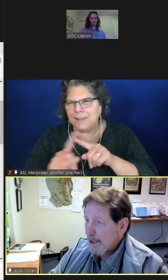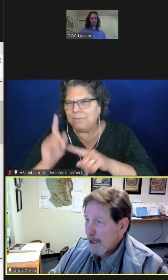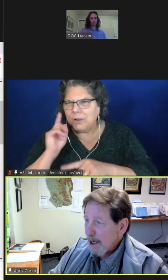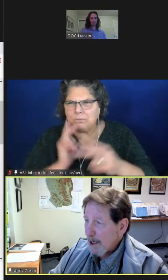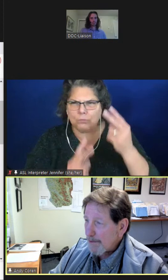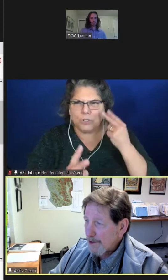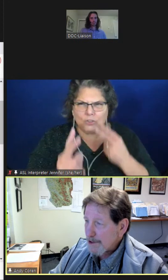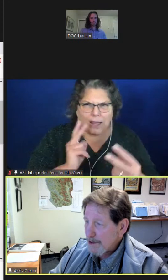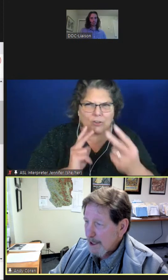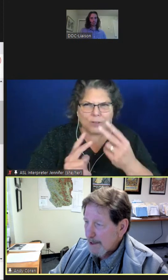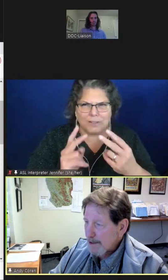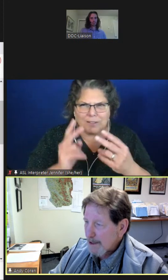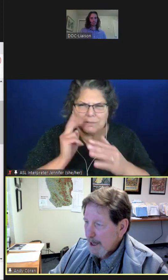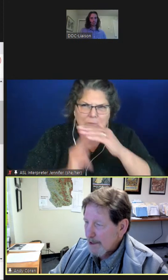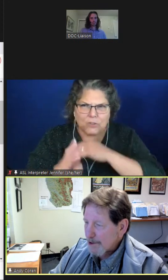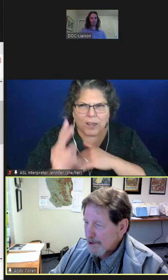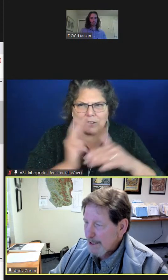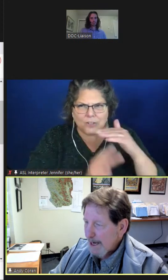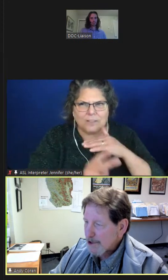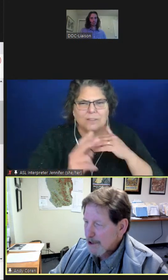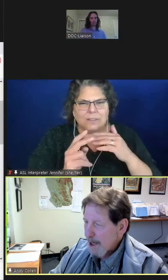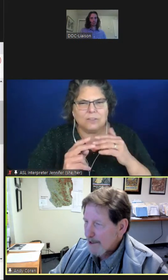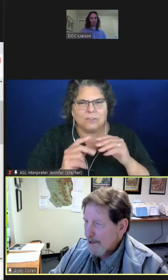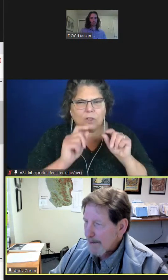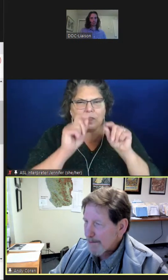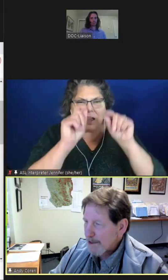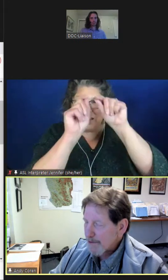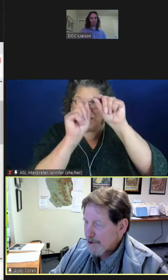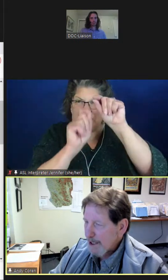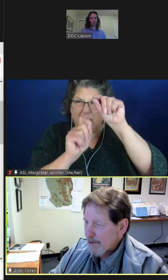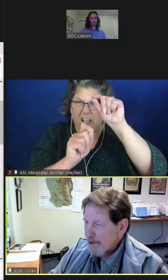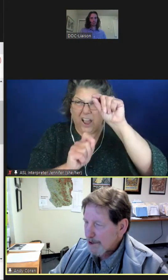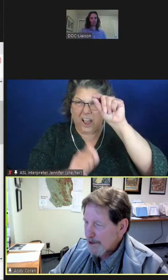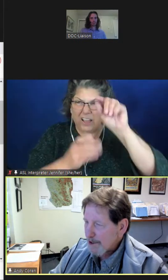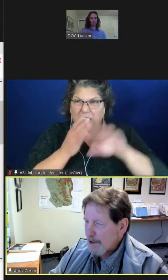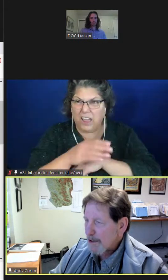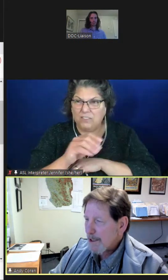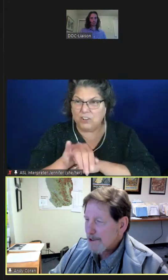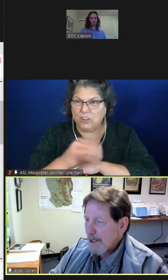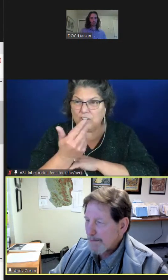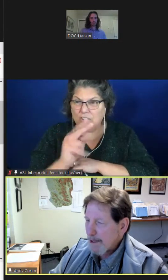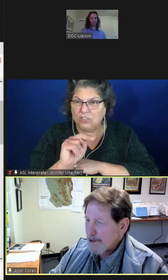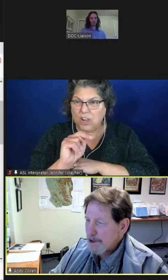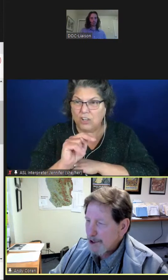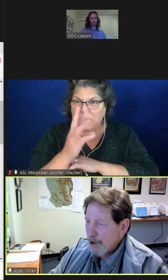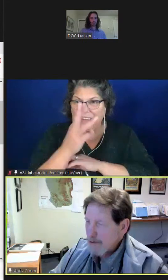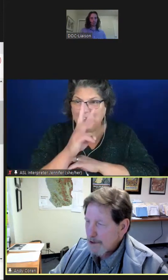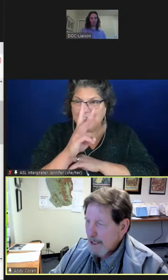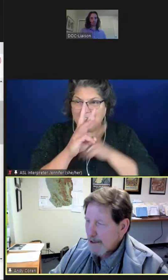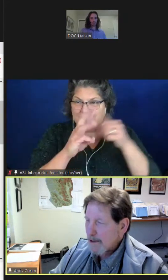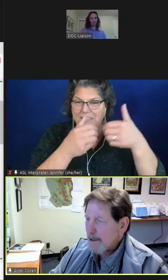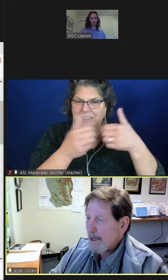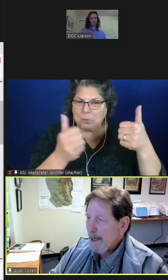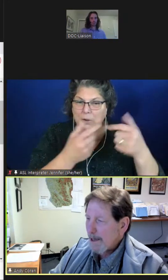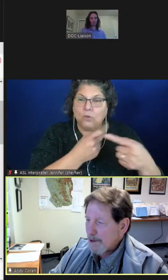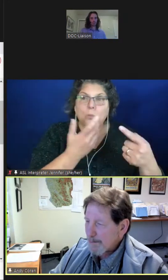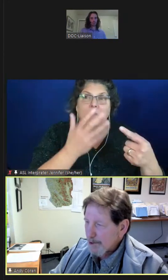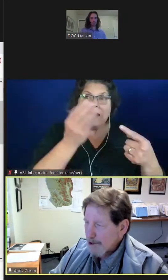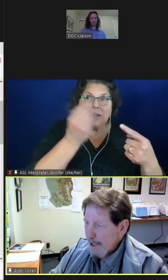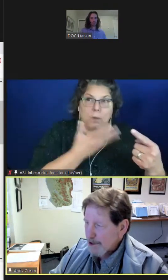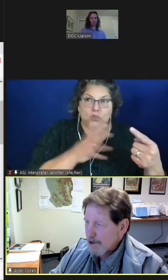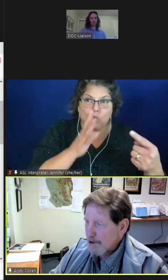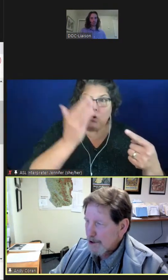projections. This dotted line or this dashed line that happens after January 16th separates the known data,